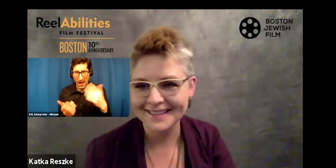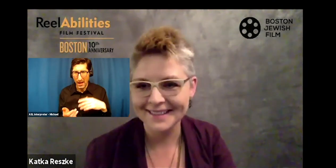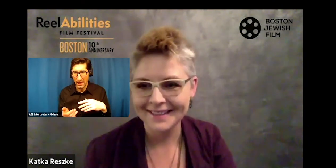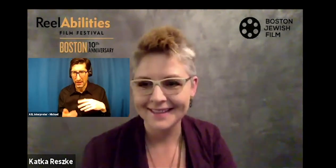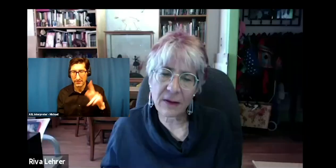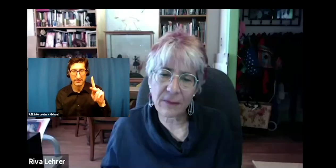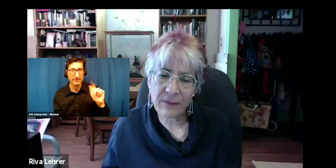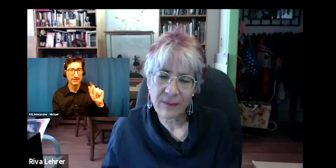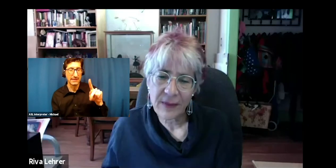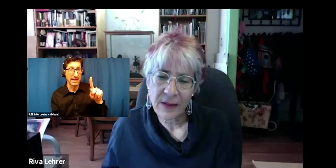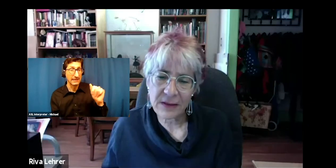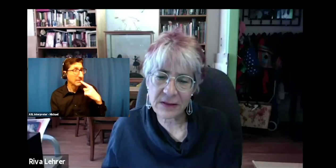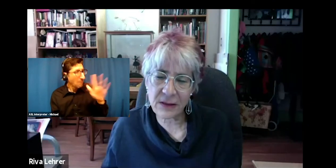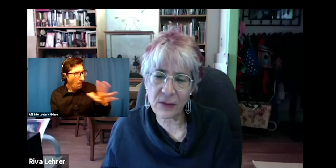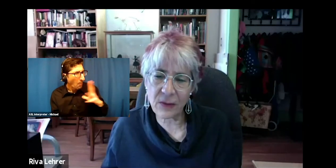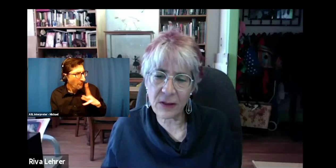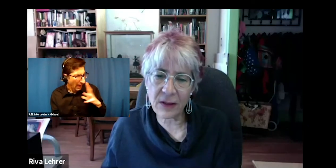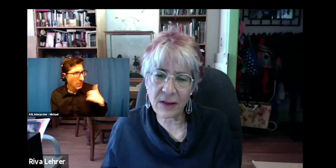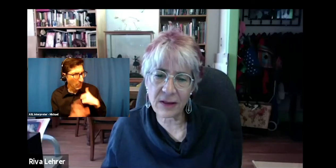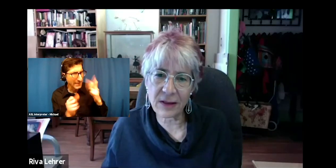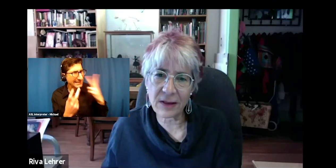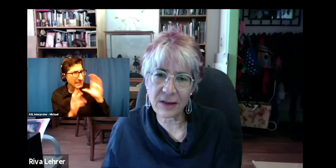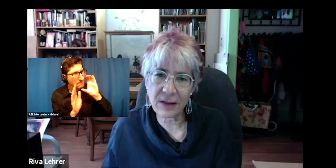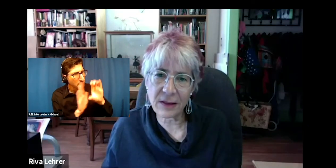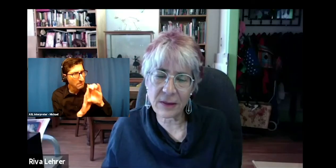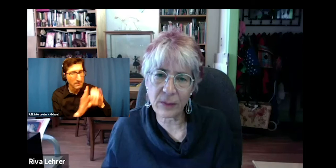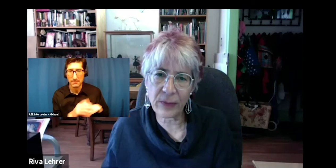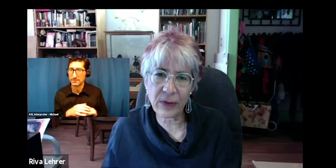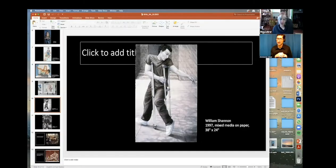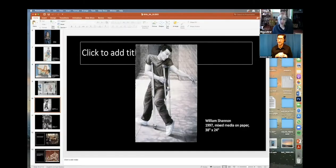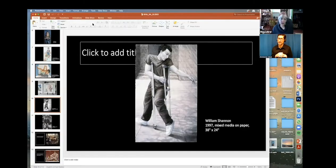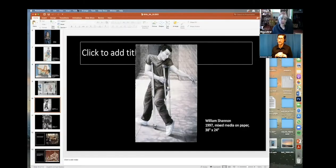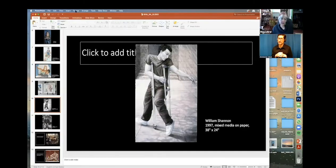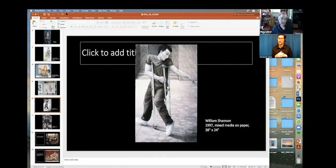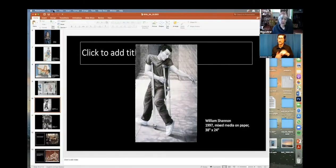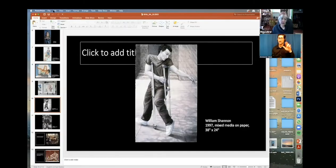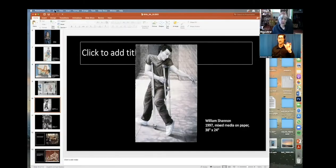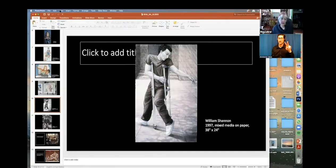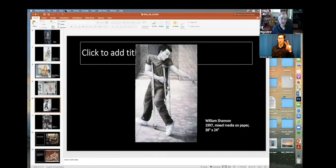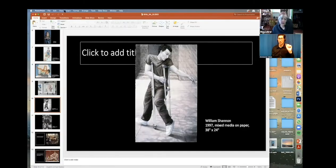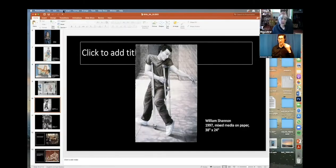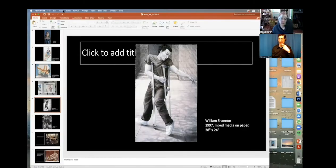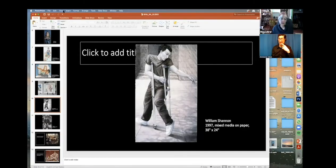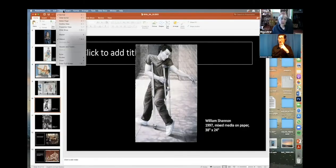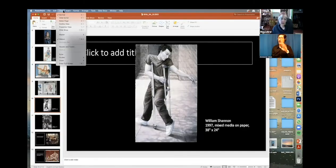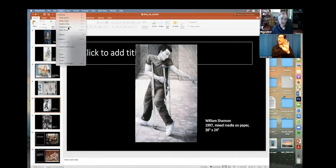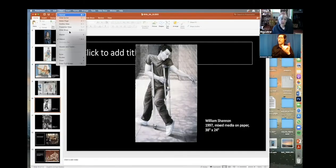Um, so, uh, bill, um, hang on.